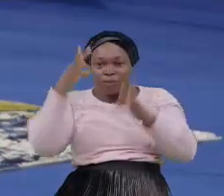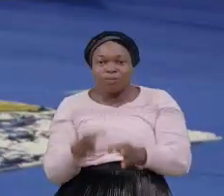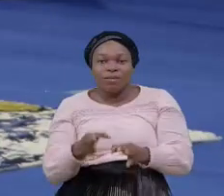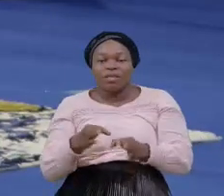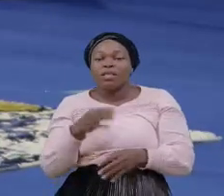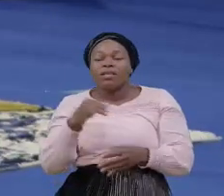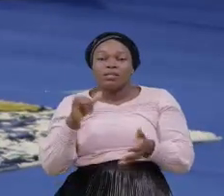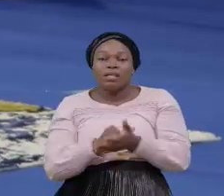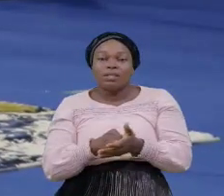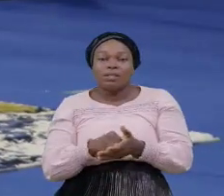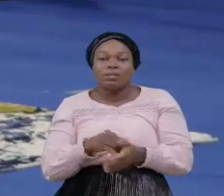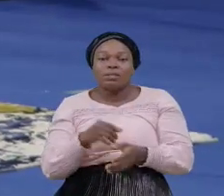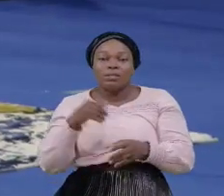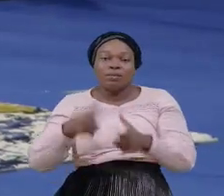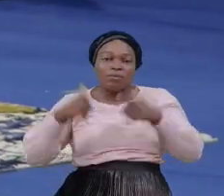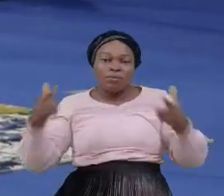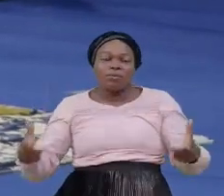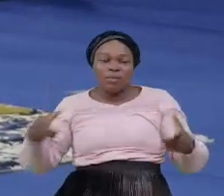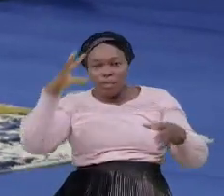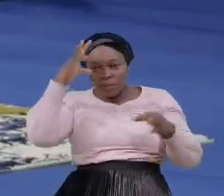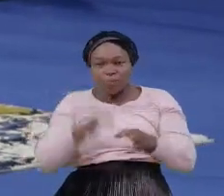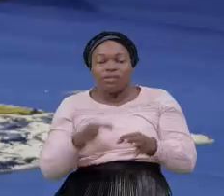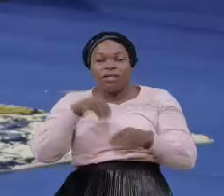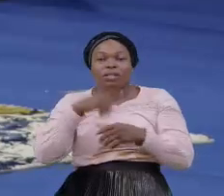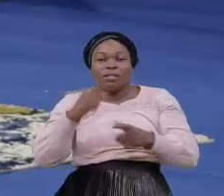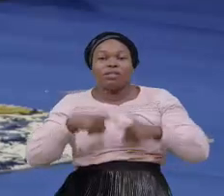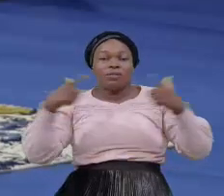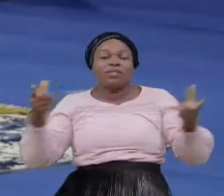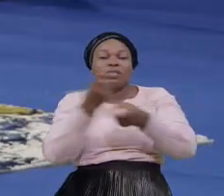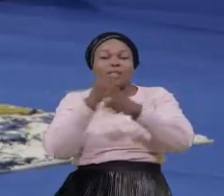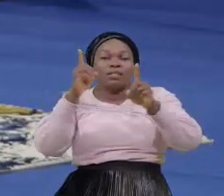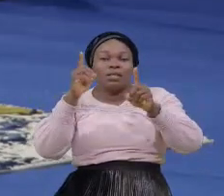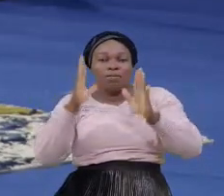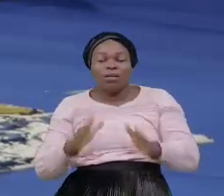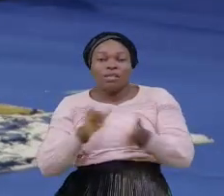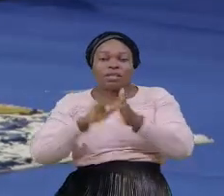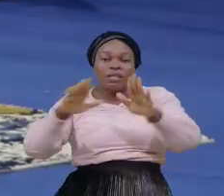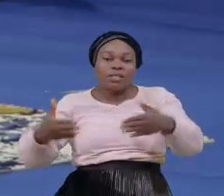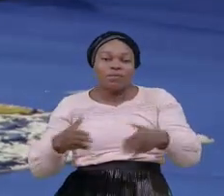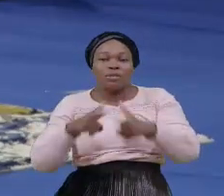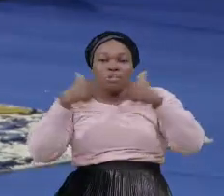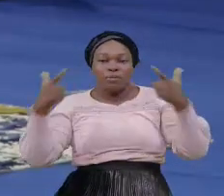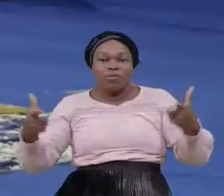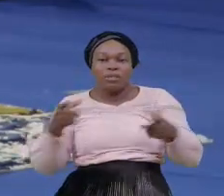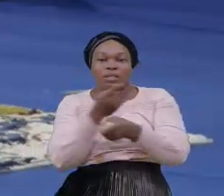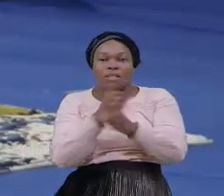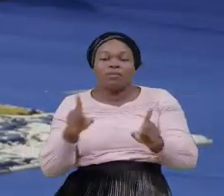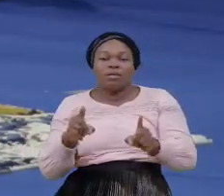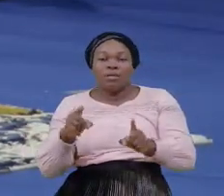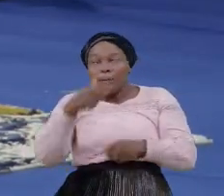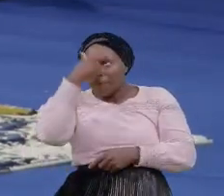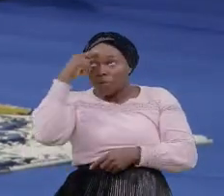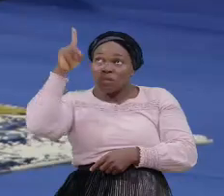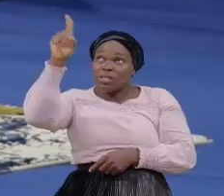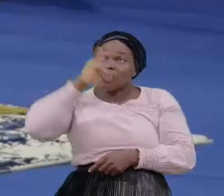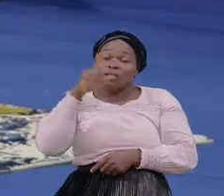deliverer that gives us great deliverance, because this is the one that is higher